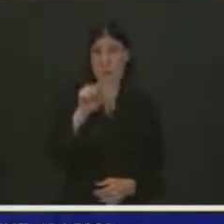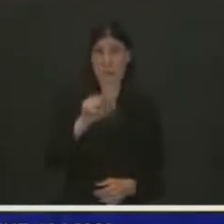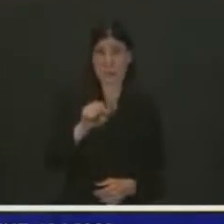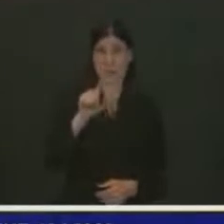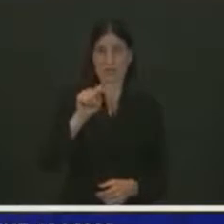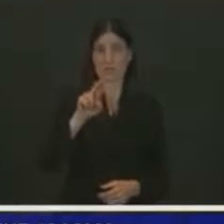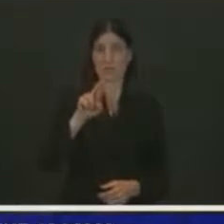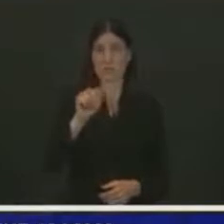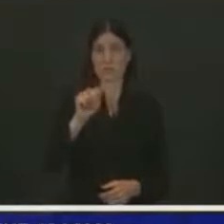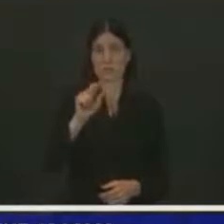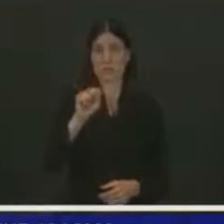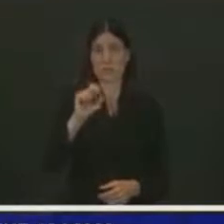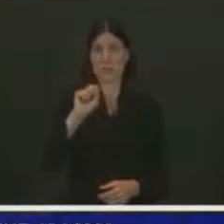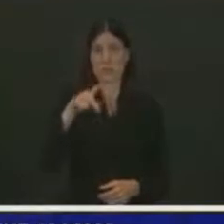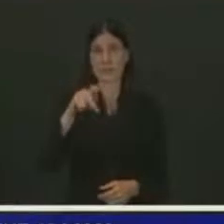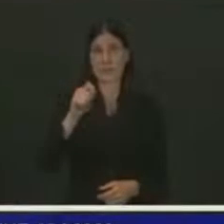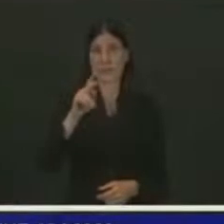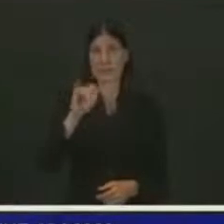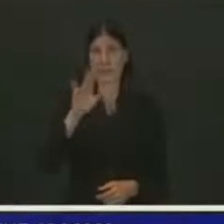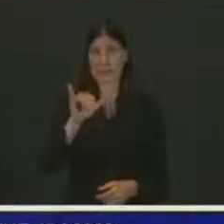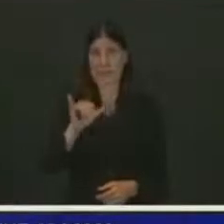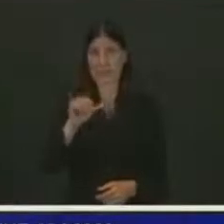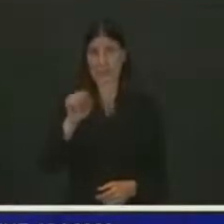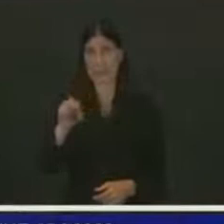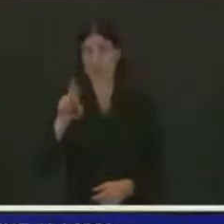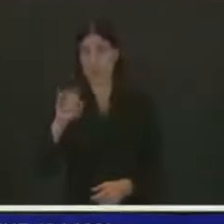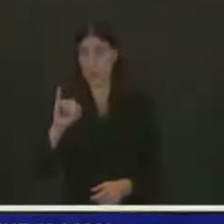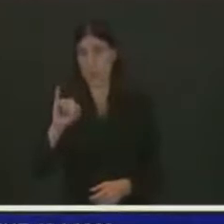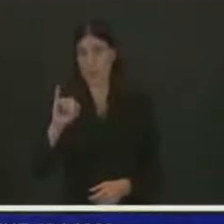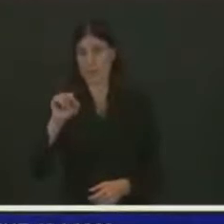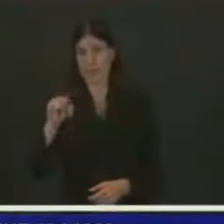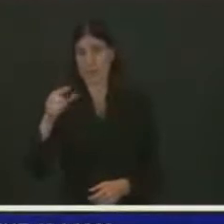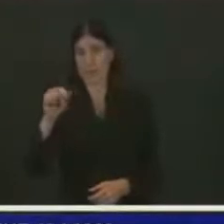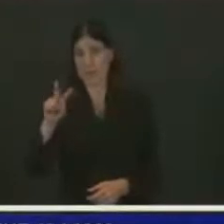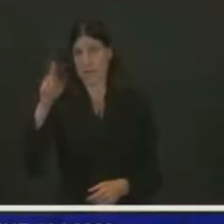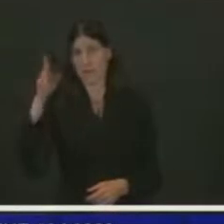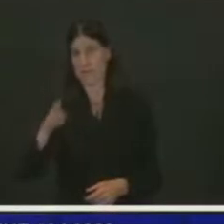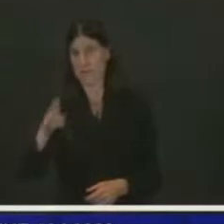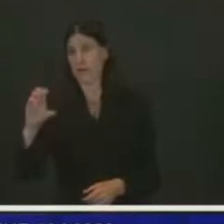transparency.ri.gov/COVID-19. Every single penny that we